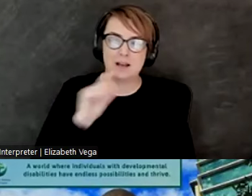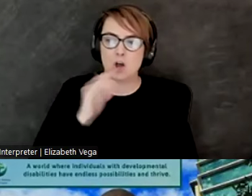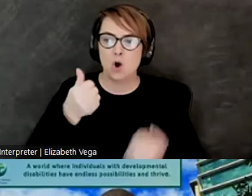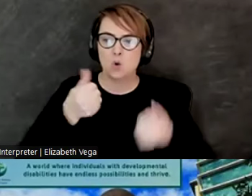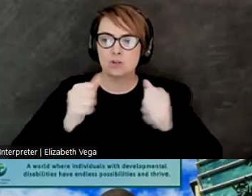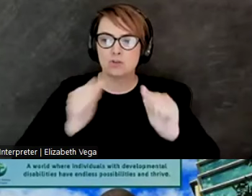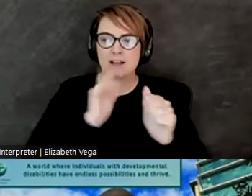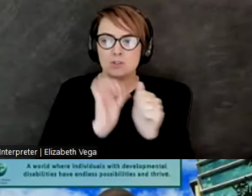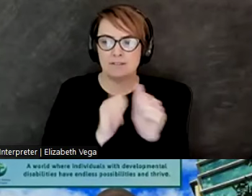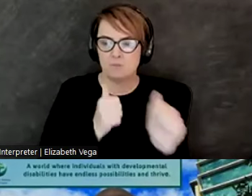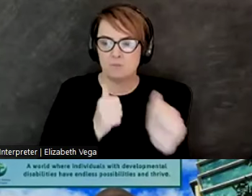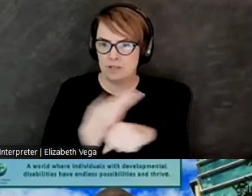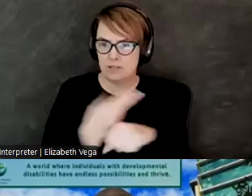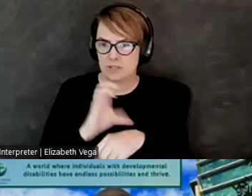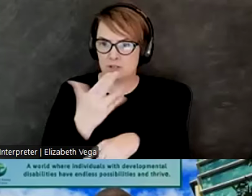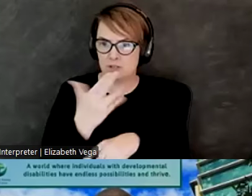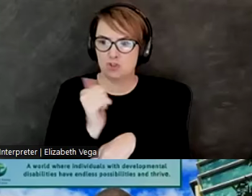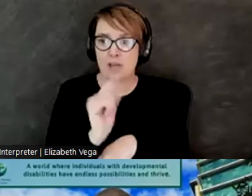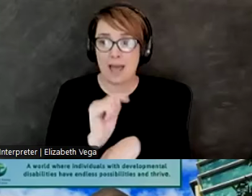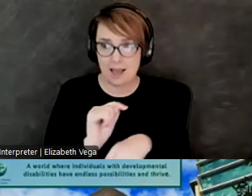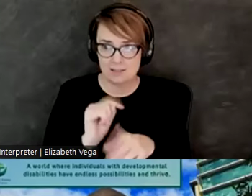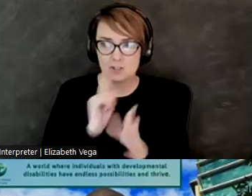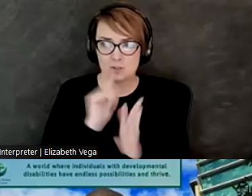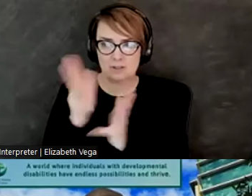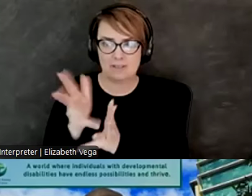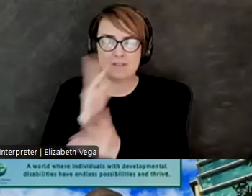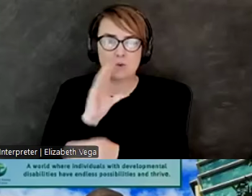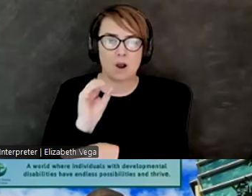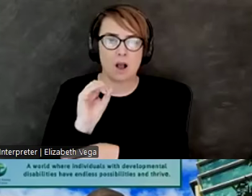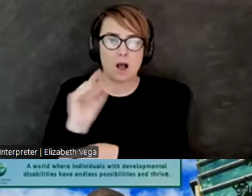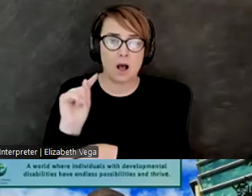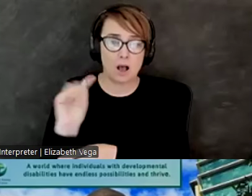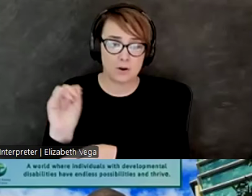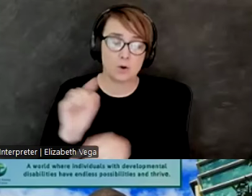it for Otto, but she did say Fernando works with consumers too.